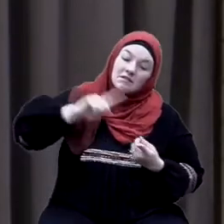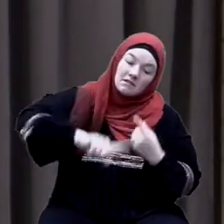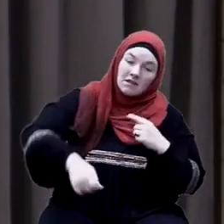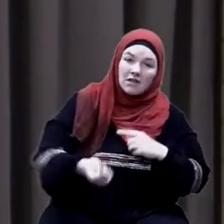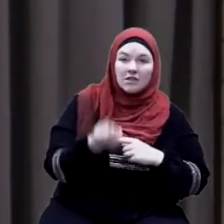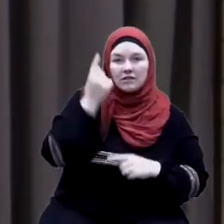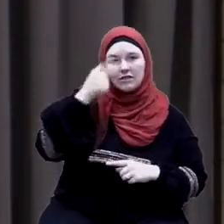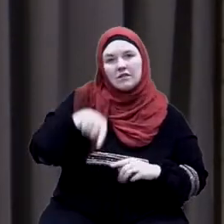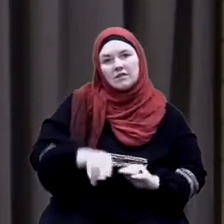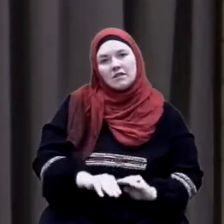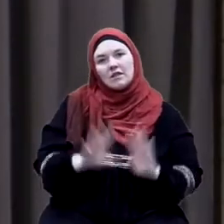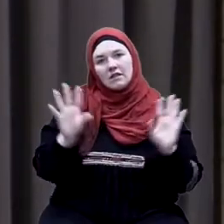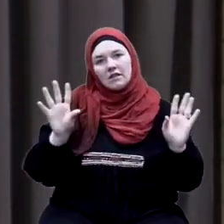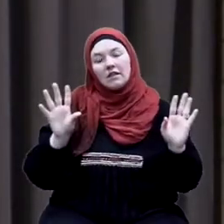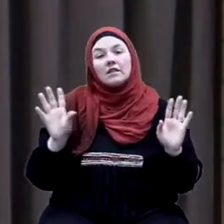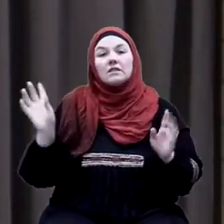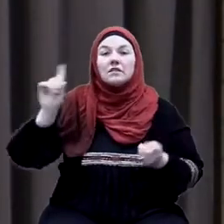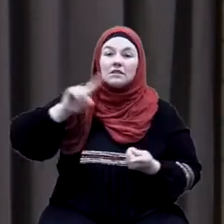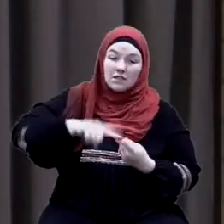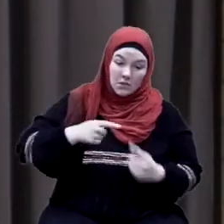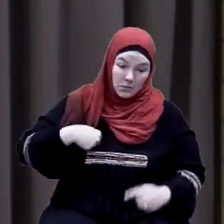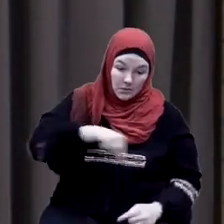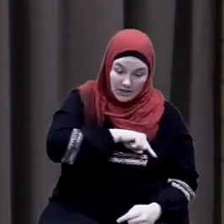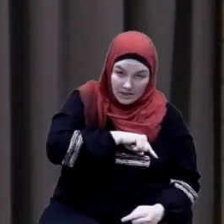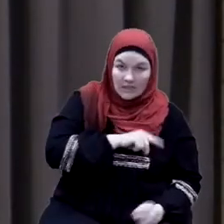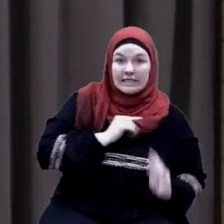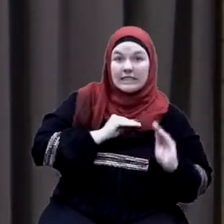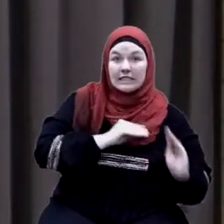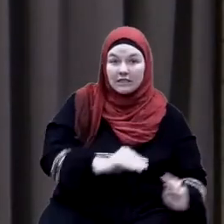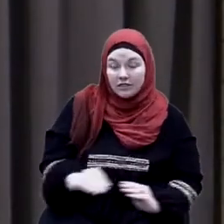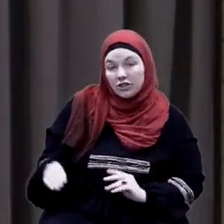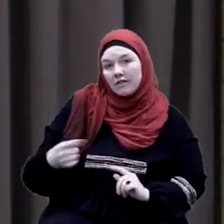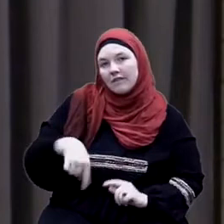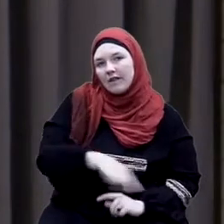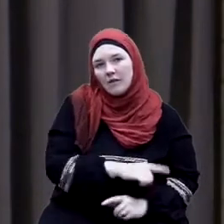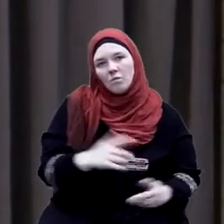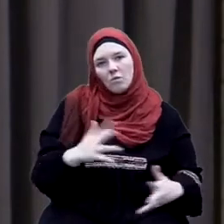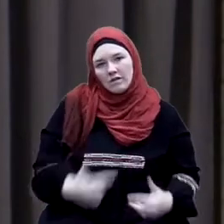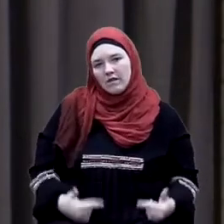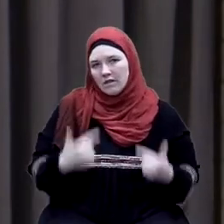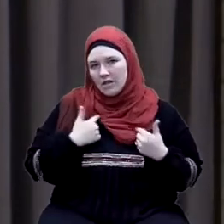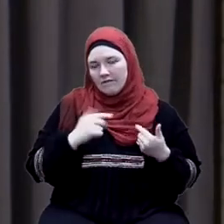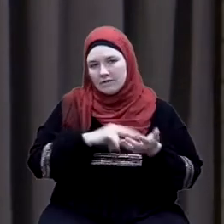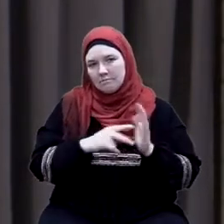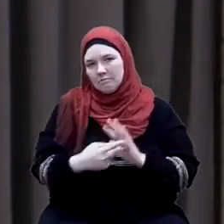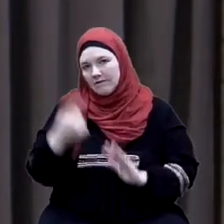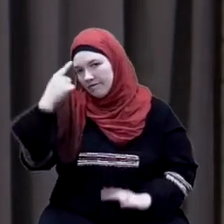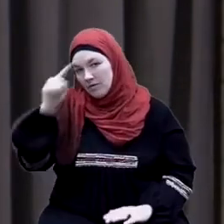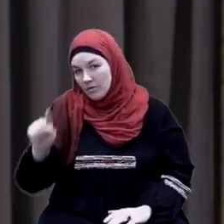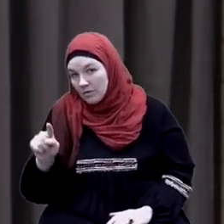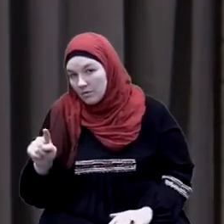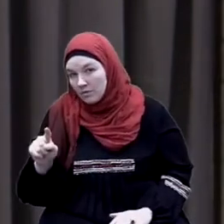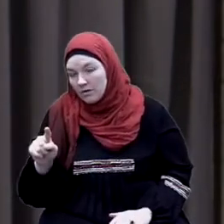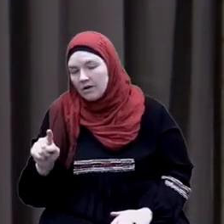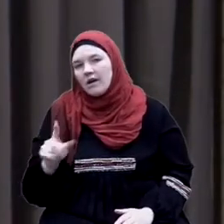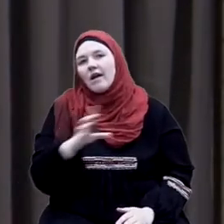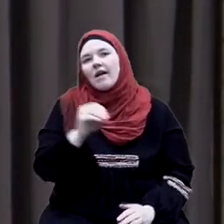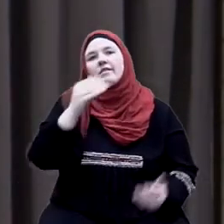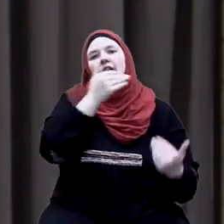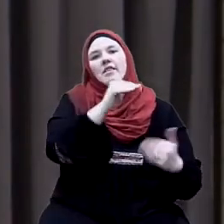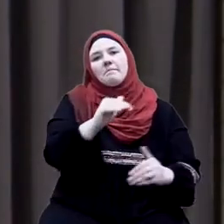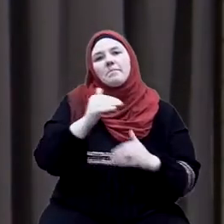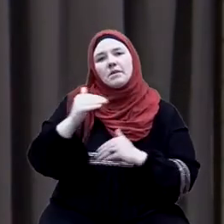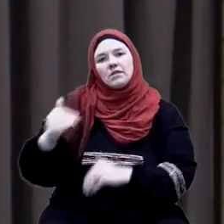this clearly, unless we teach them what this life is meant for and the